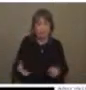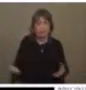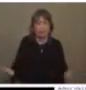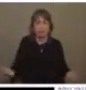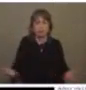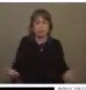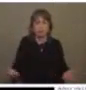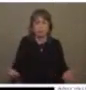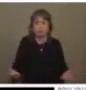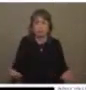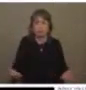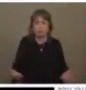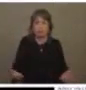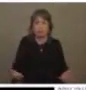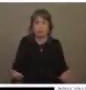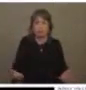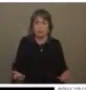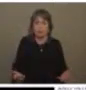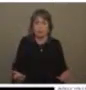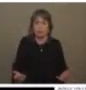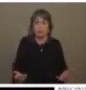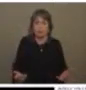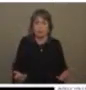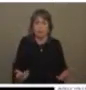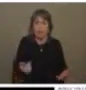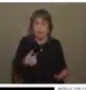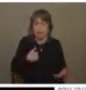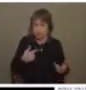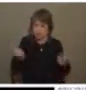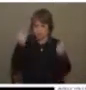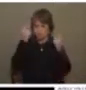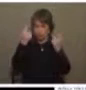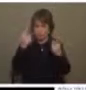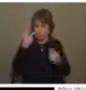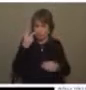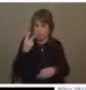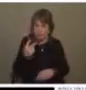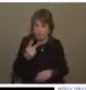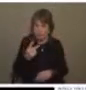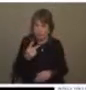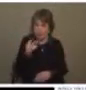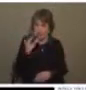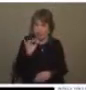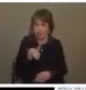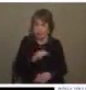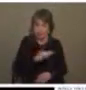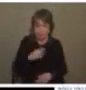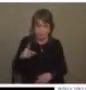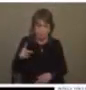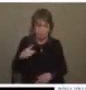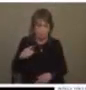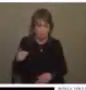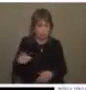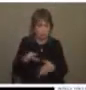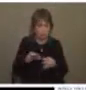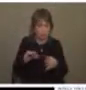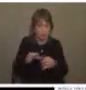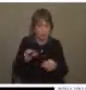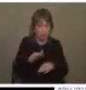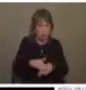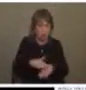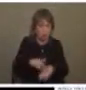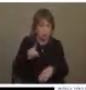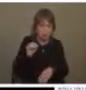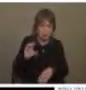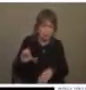need to interrogate. So given these declines, I was surprised to see the board's memo on December 20th, the March